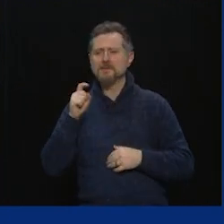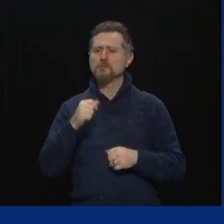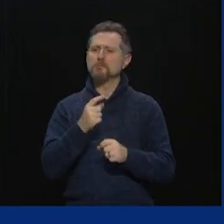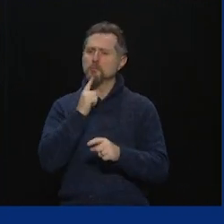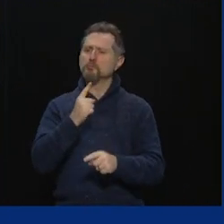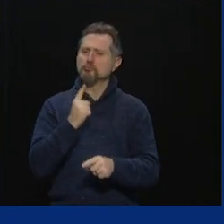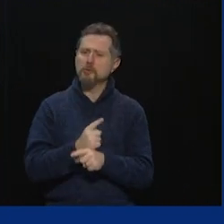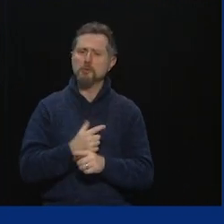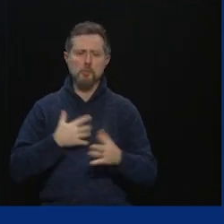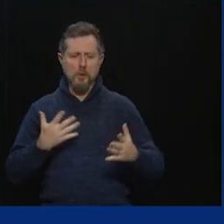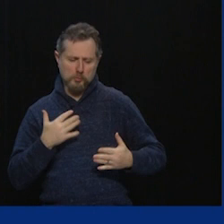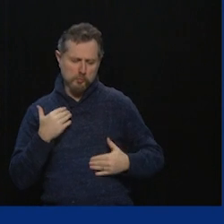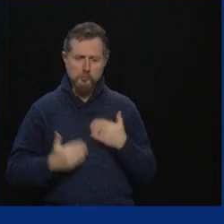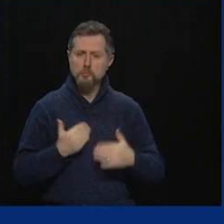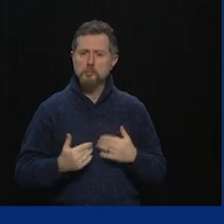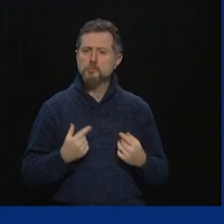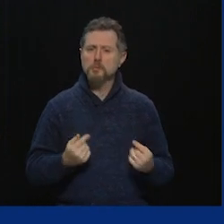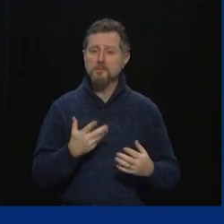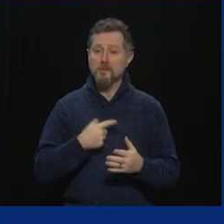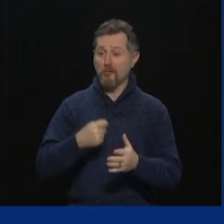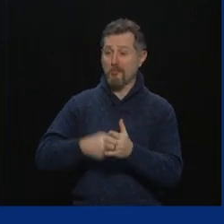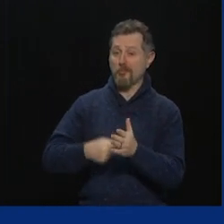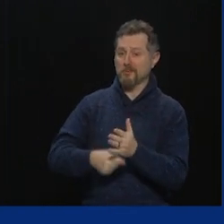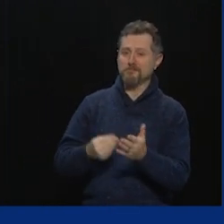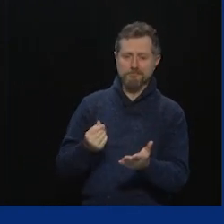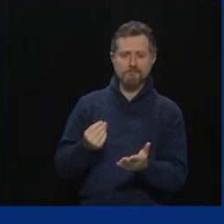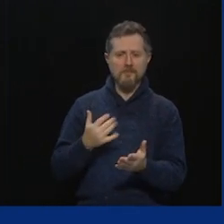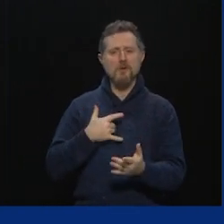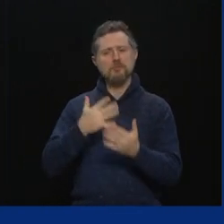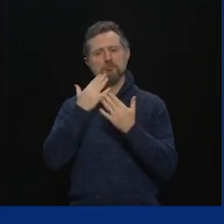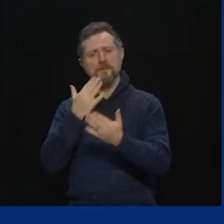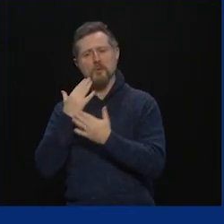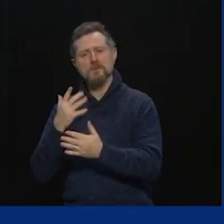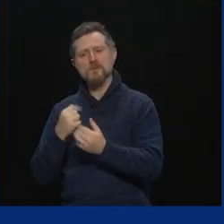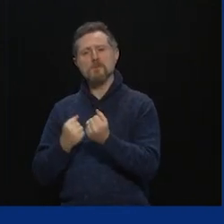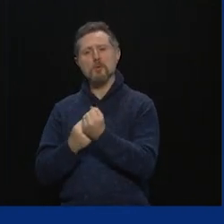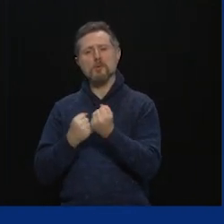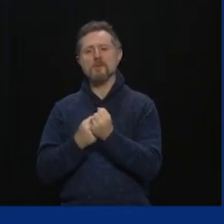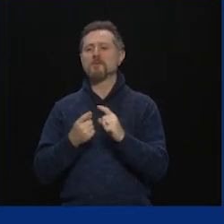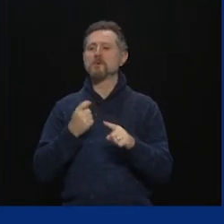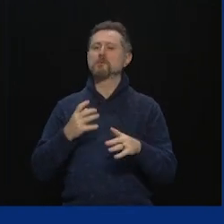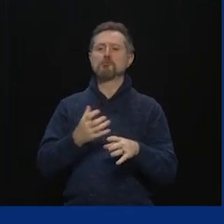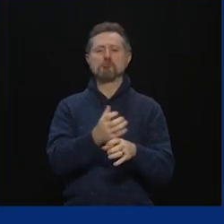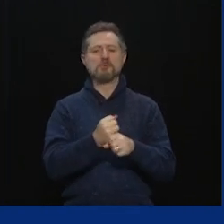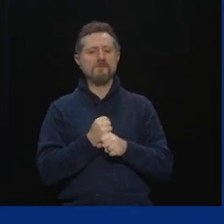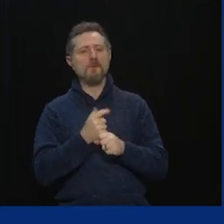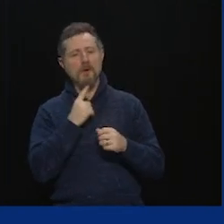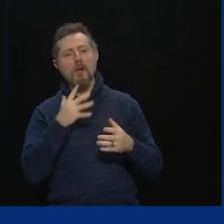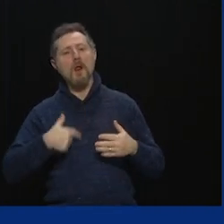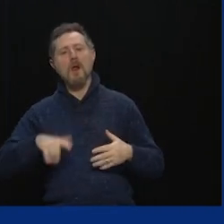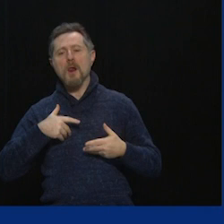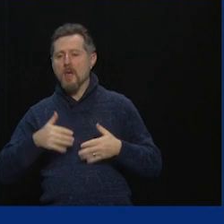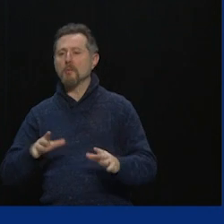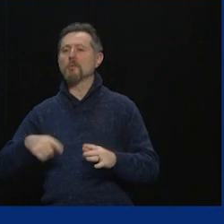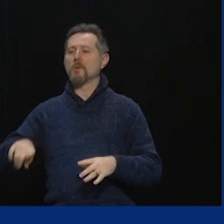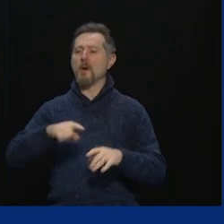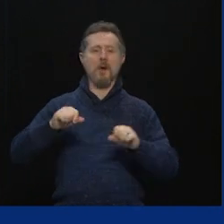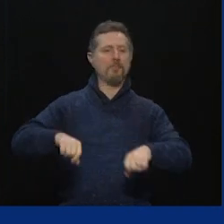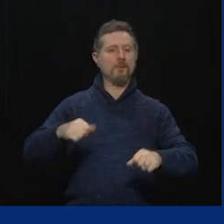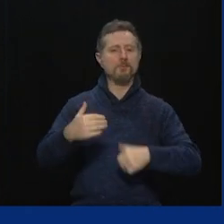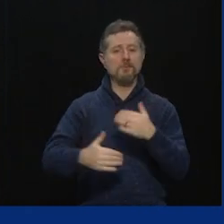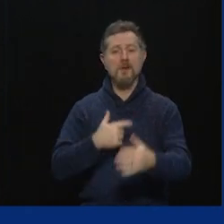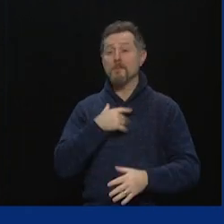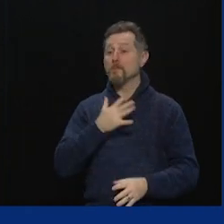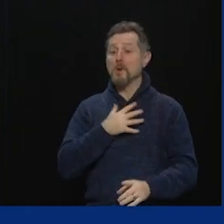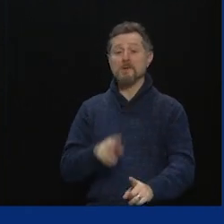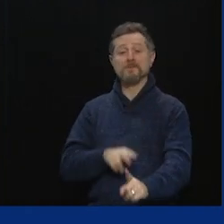do. It costs money, and we're grateful for the support we've gotten to make this possible. But my view is to